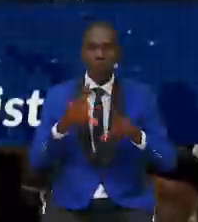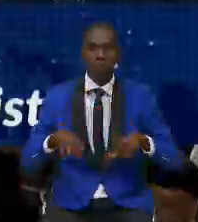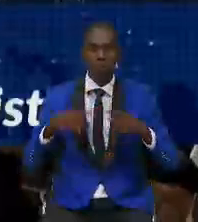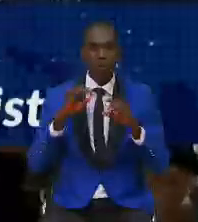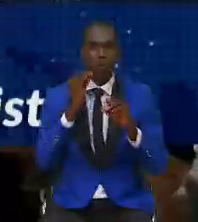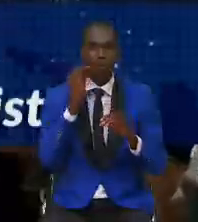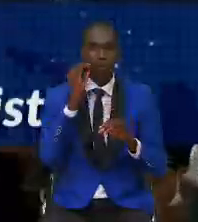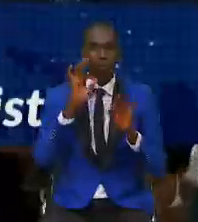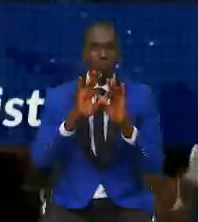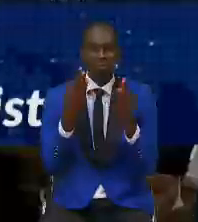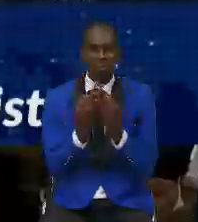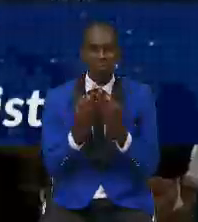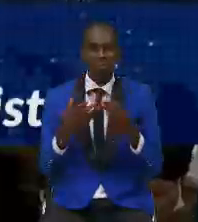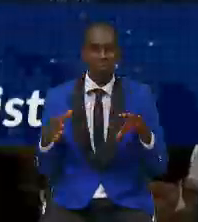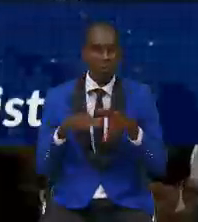Counselors, let's be fast.